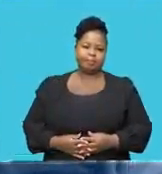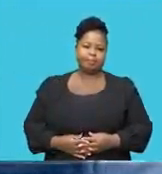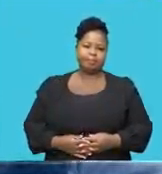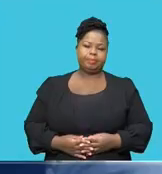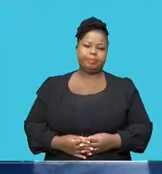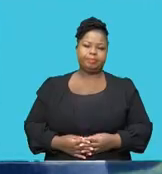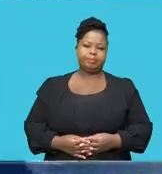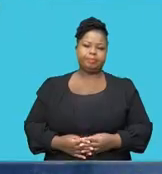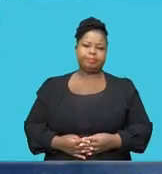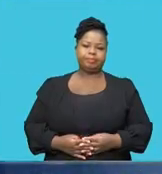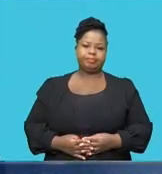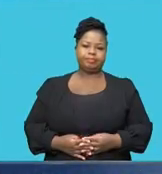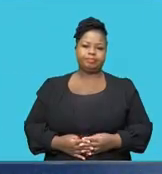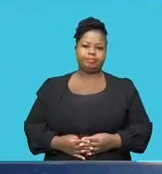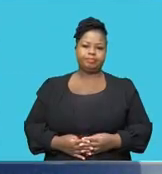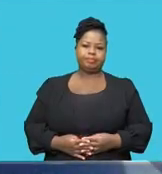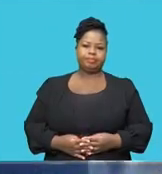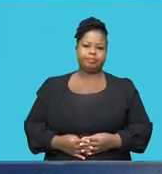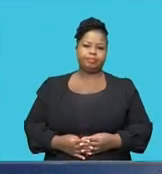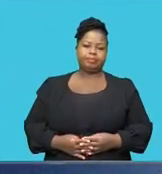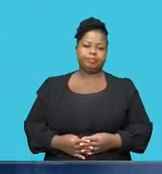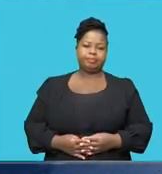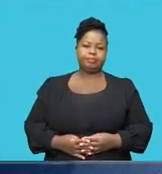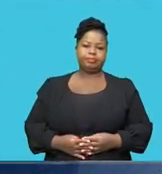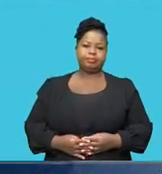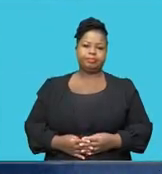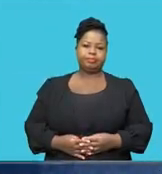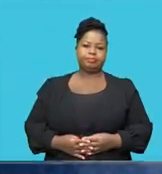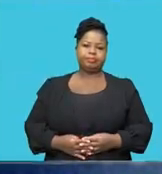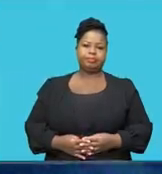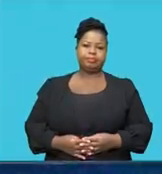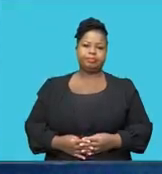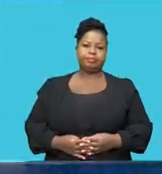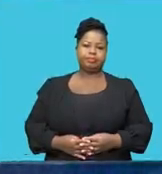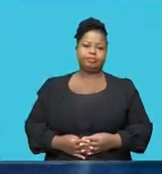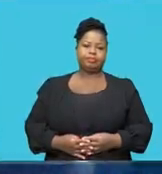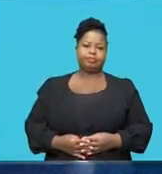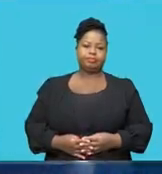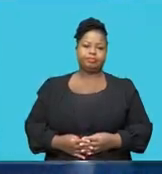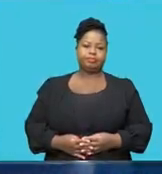Ezindabeni zeSoweto TV, ngingujabulani Ntsele, ngiseGermiston.